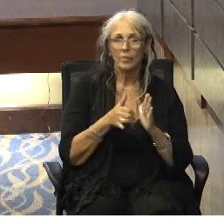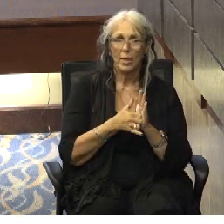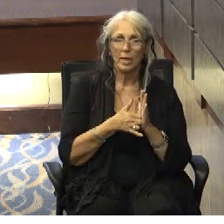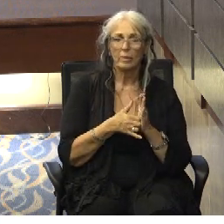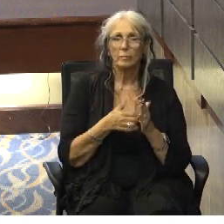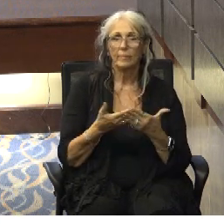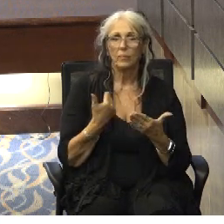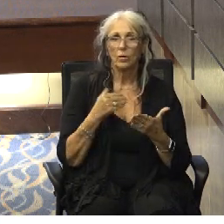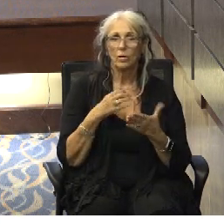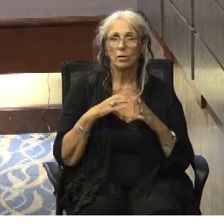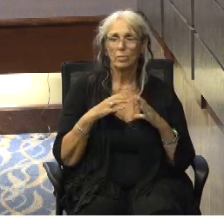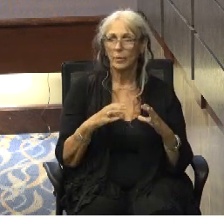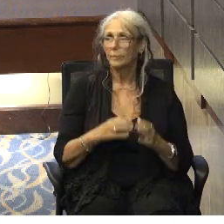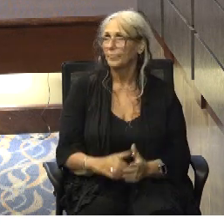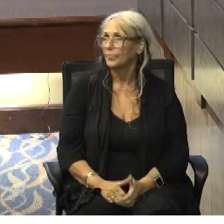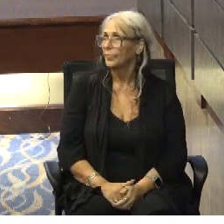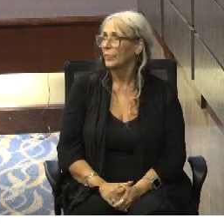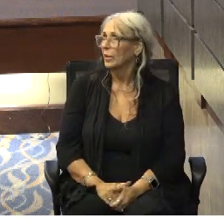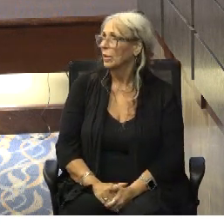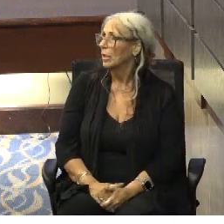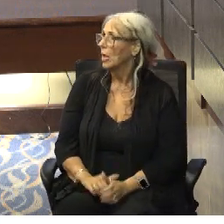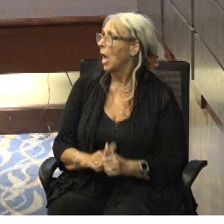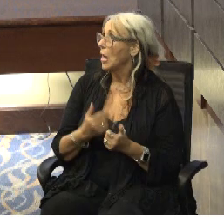of the funds.